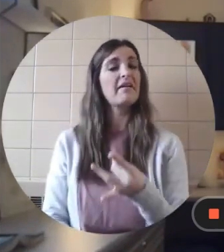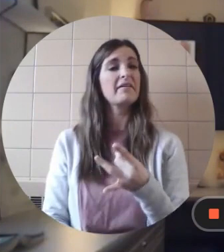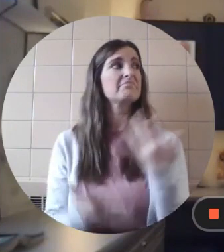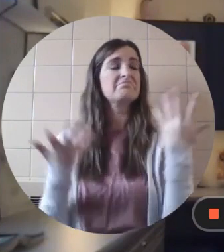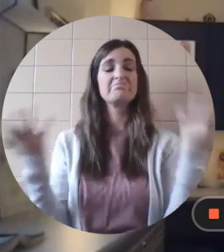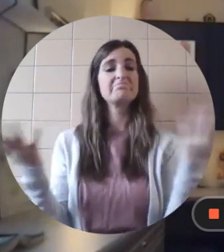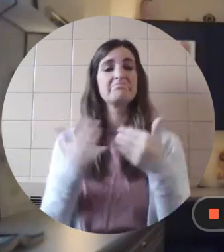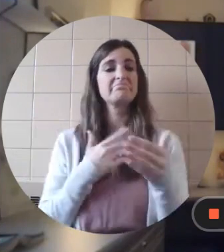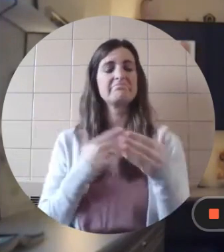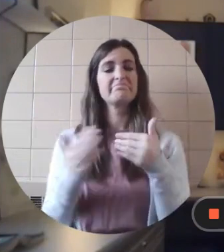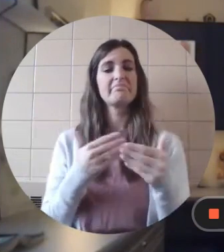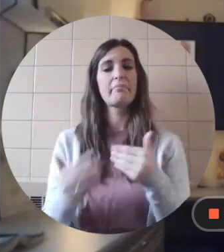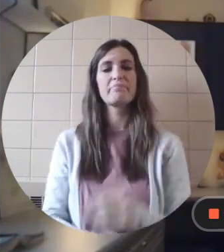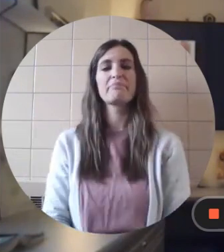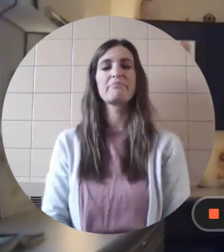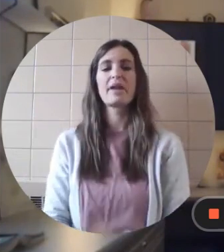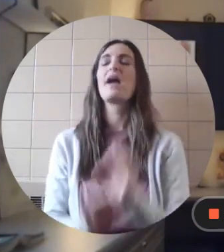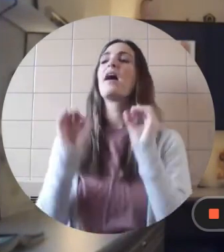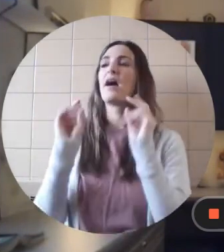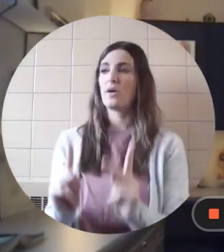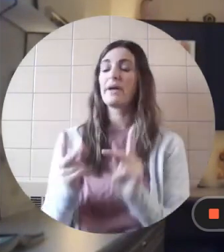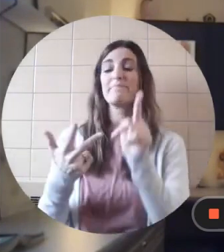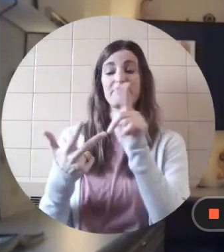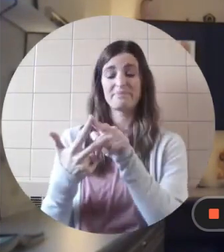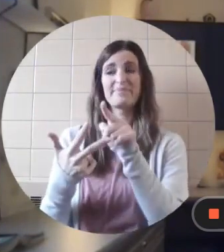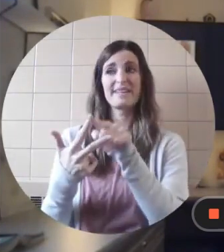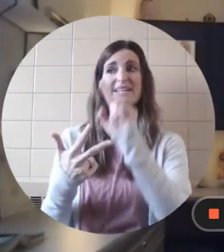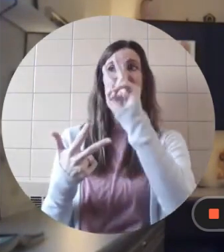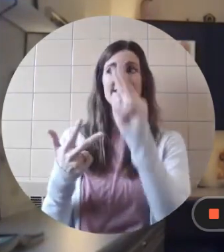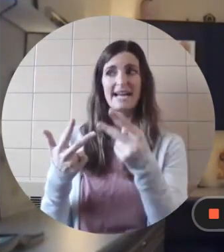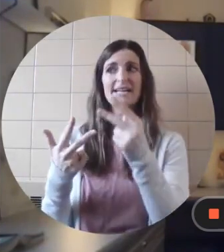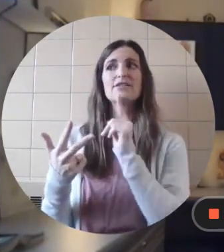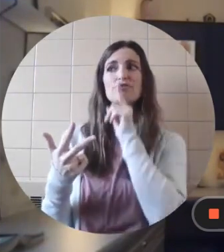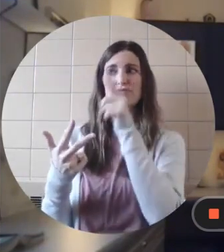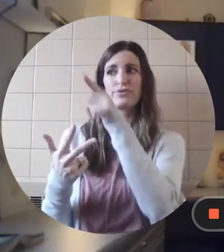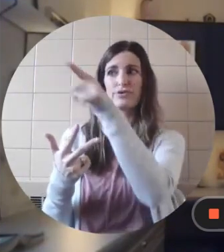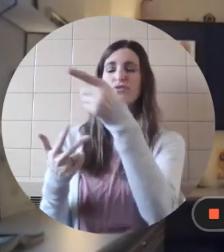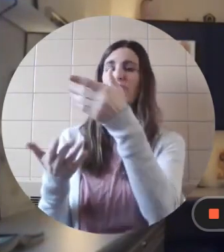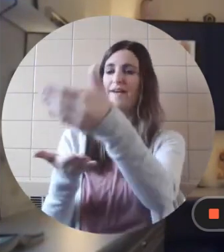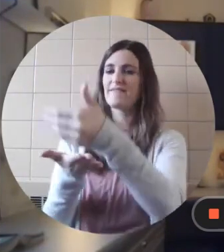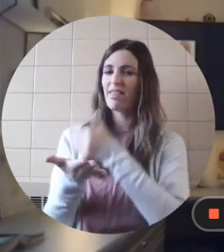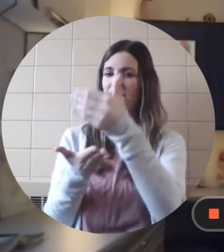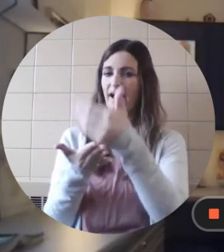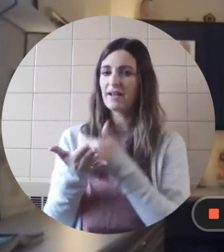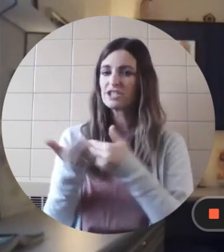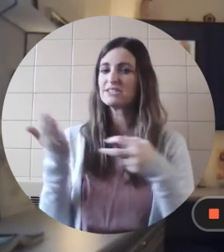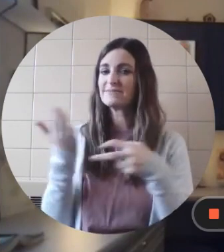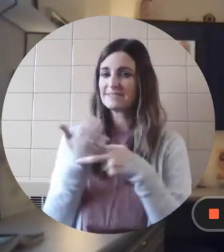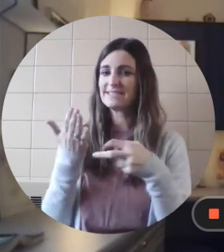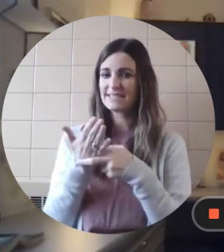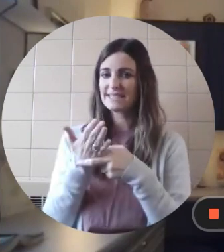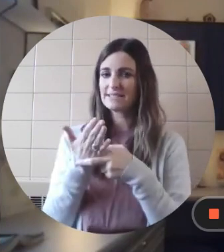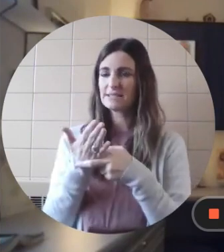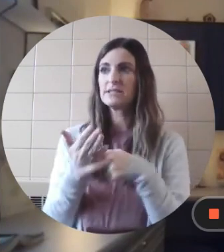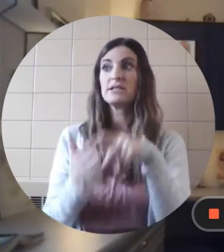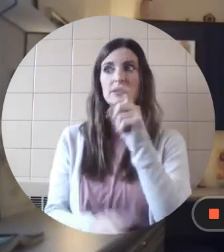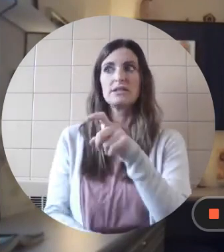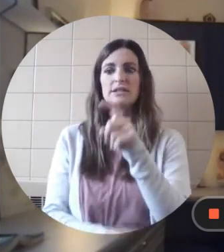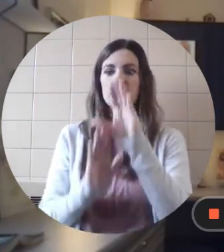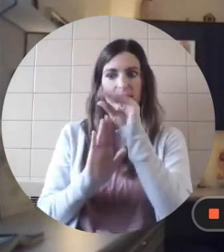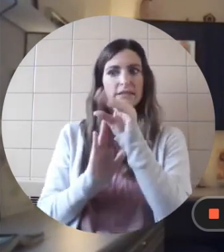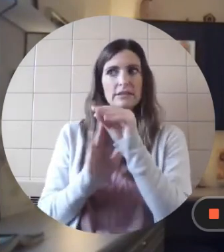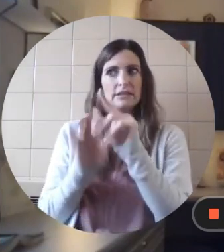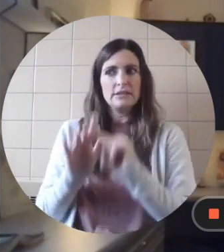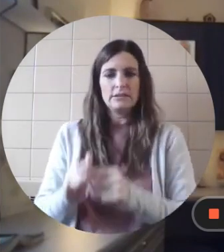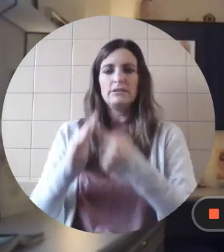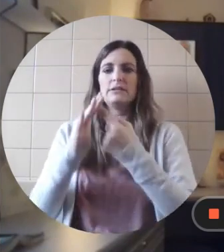mattered. All right, that can be your second truth. You have a collection of raffle tickets. If we didn't get filming, we'd run out of time. I